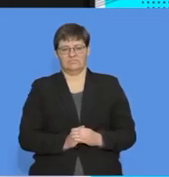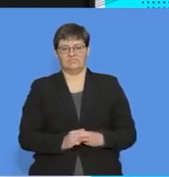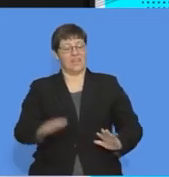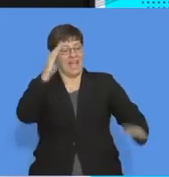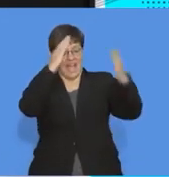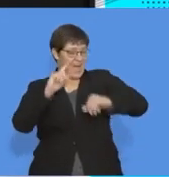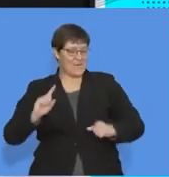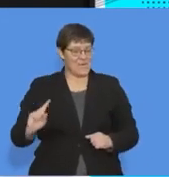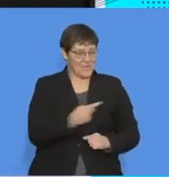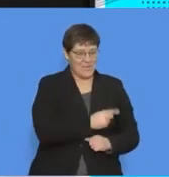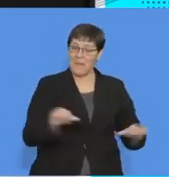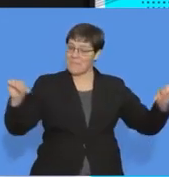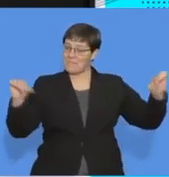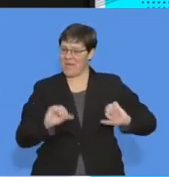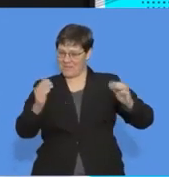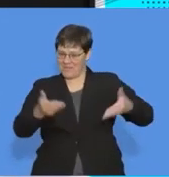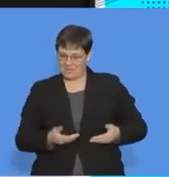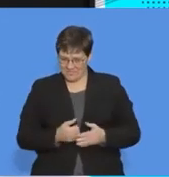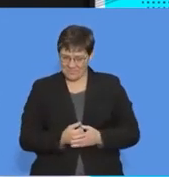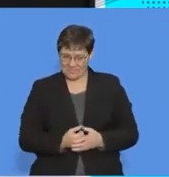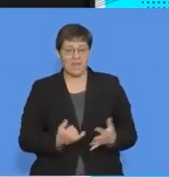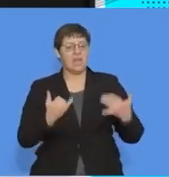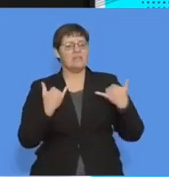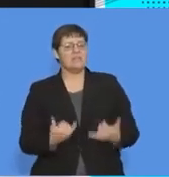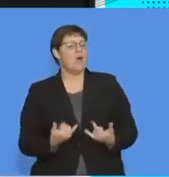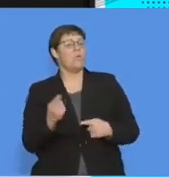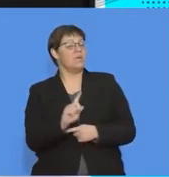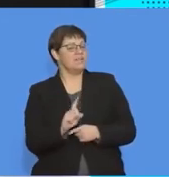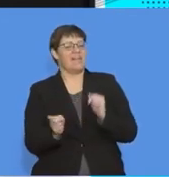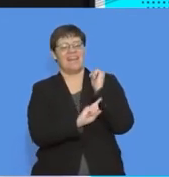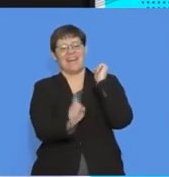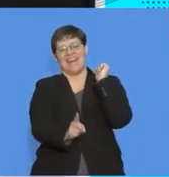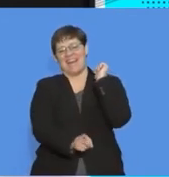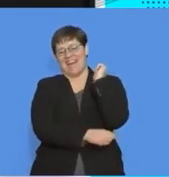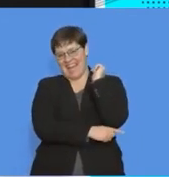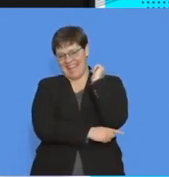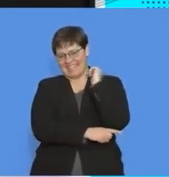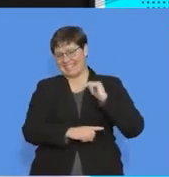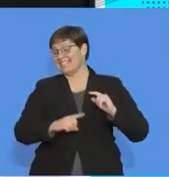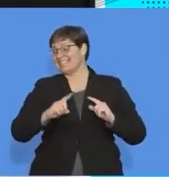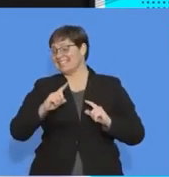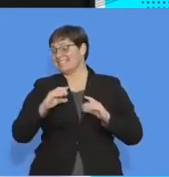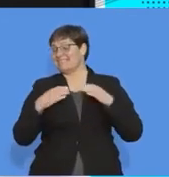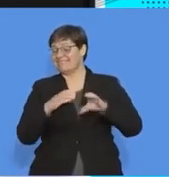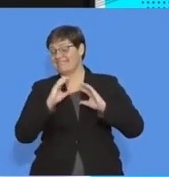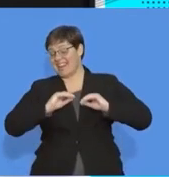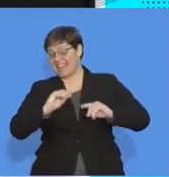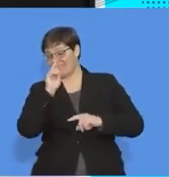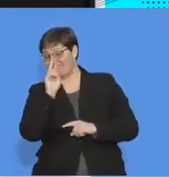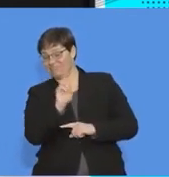Hi guys, welcome back to our lesson. So now we are in our last segment, right? So here we're going to look